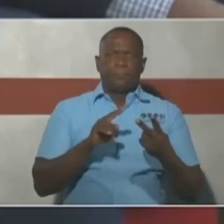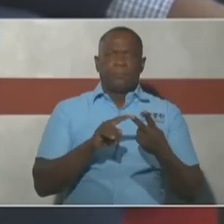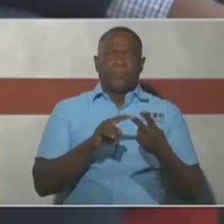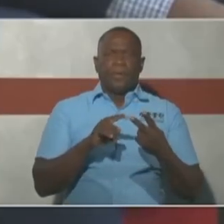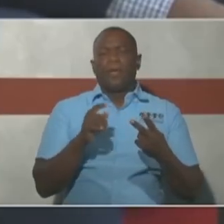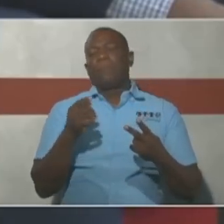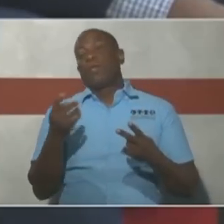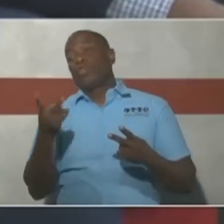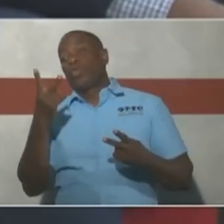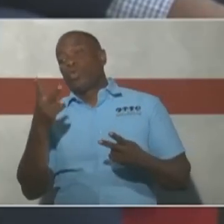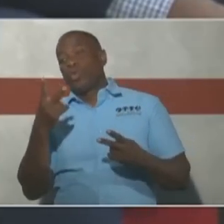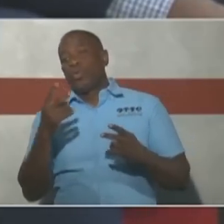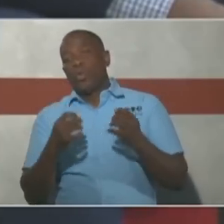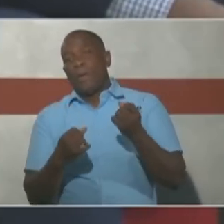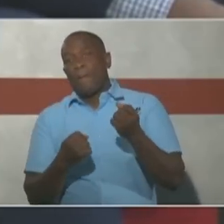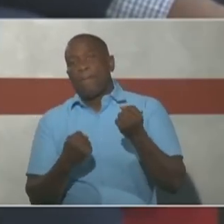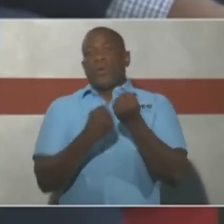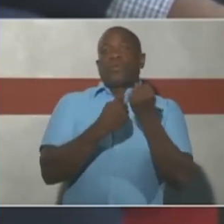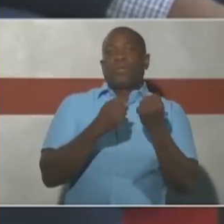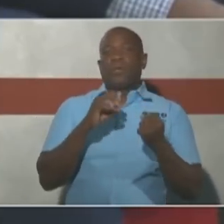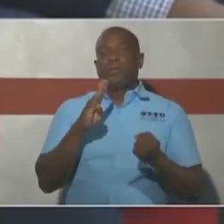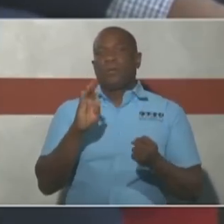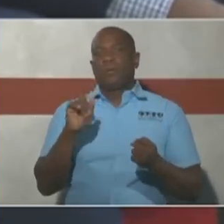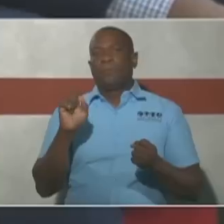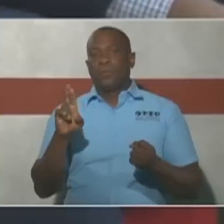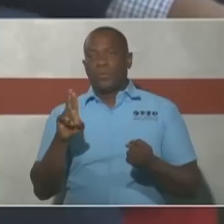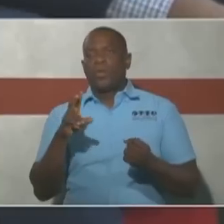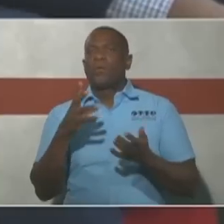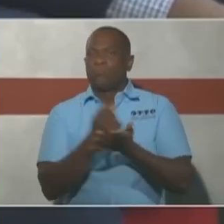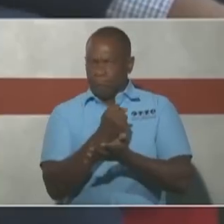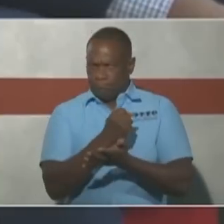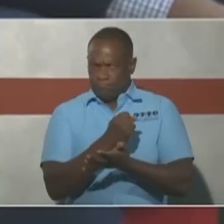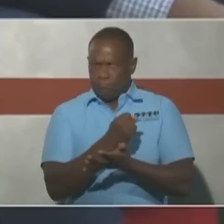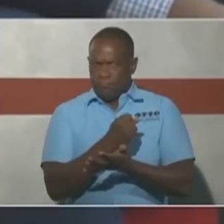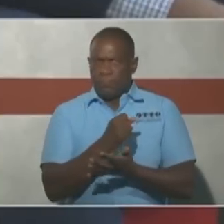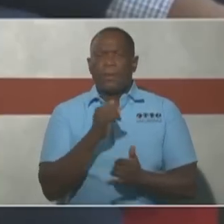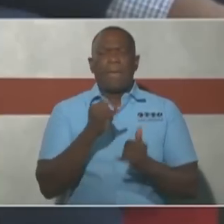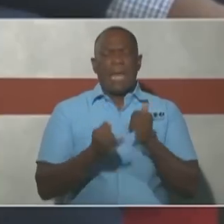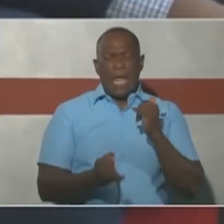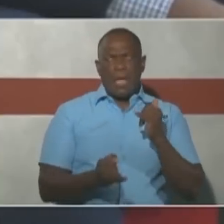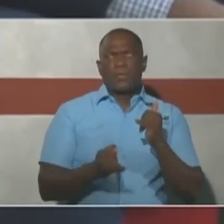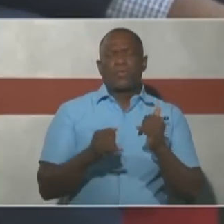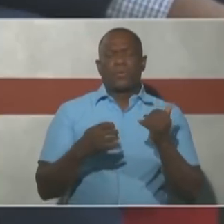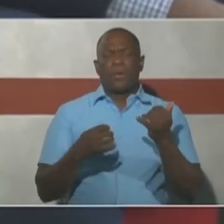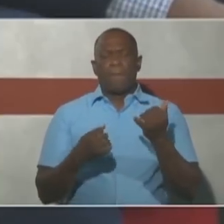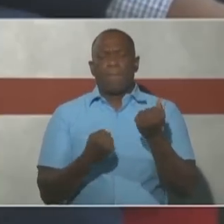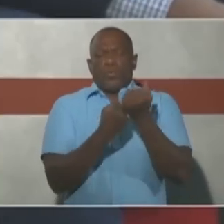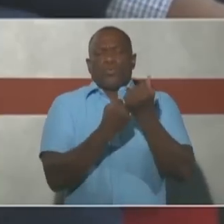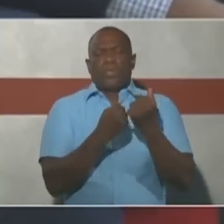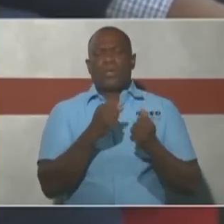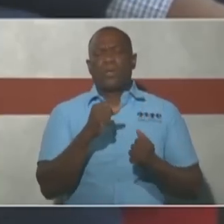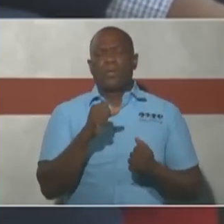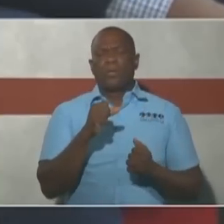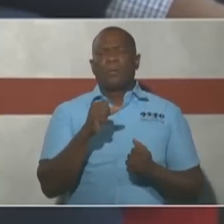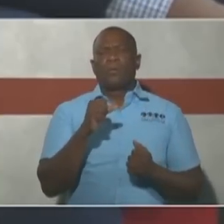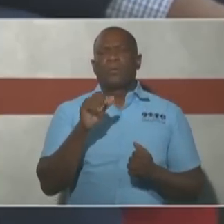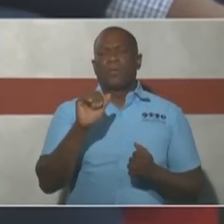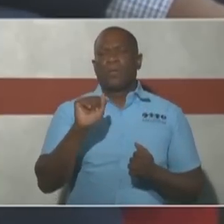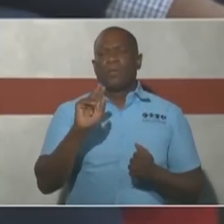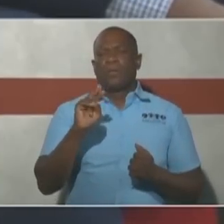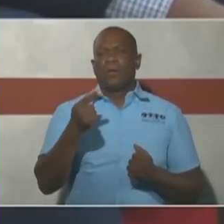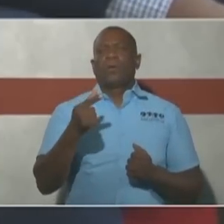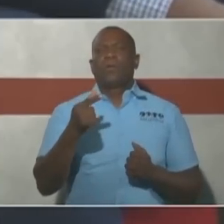50%. Yeah. Okay. You're welcome. Paula Linda here from the Newsday. I have a few questions